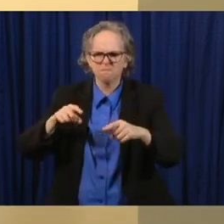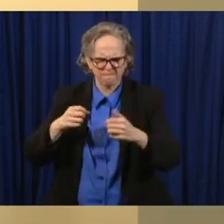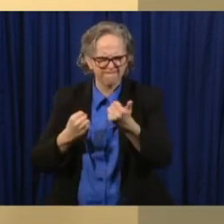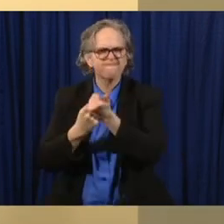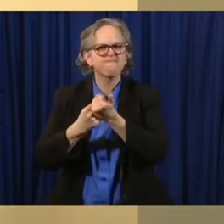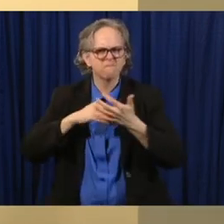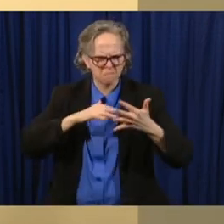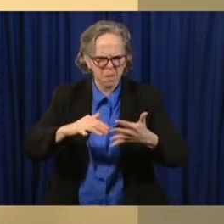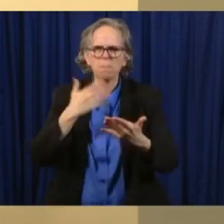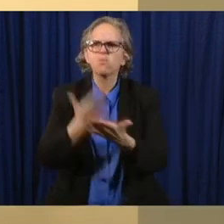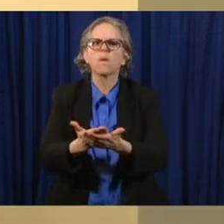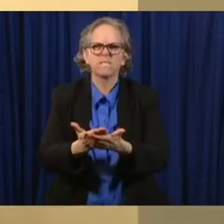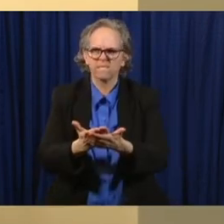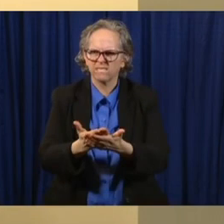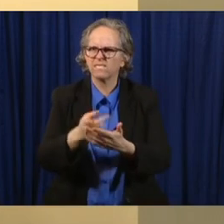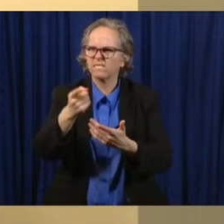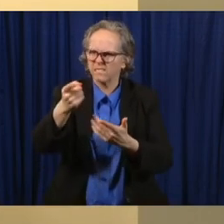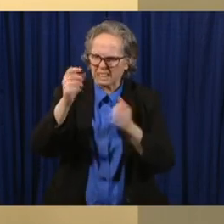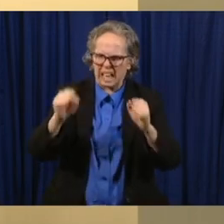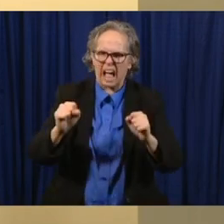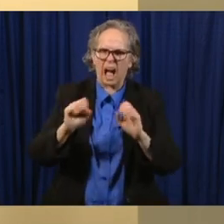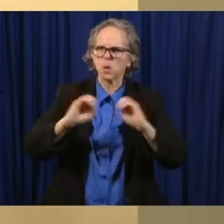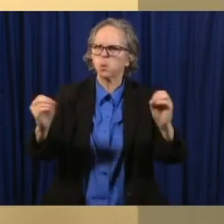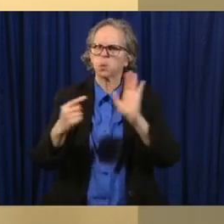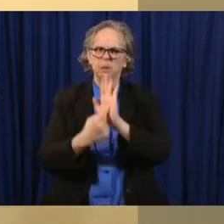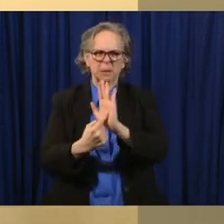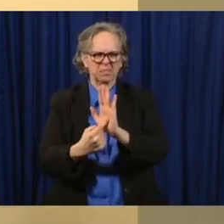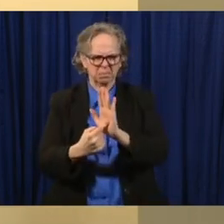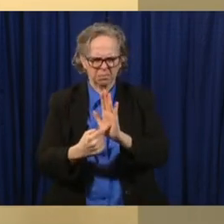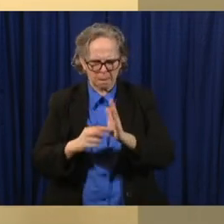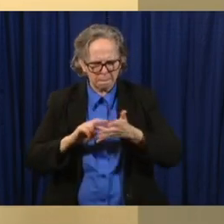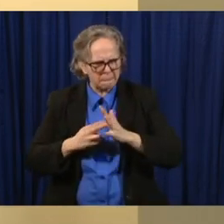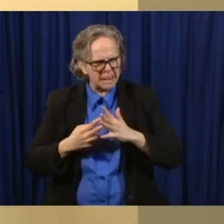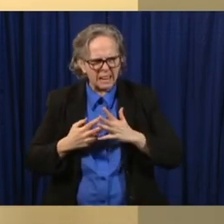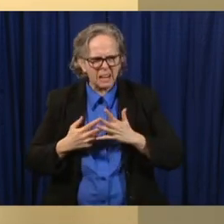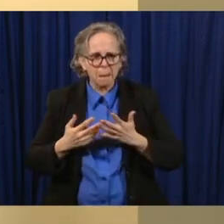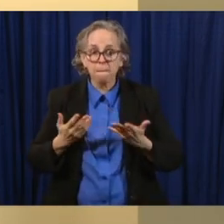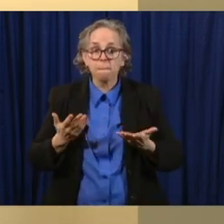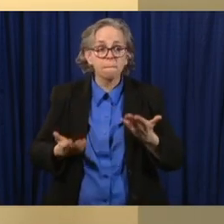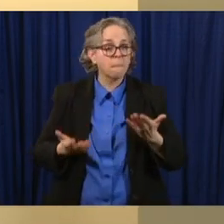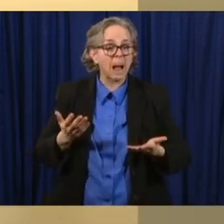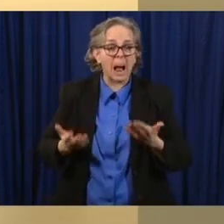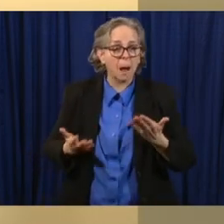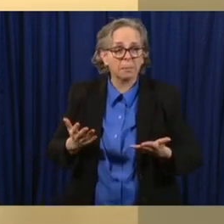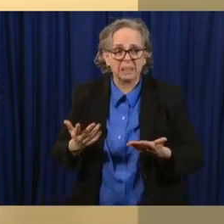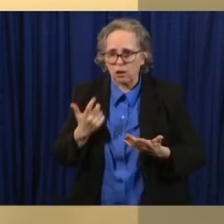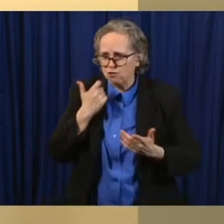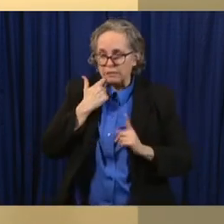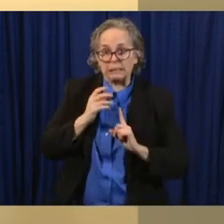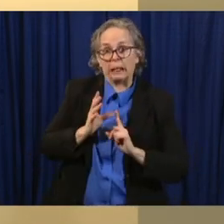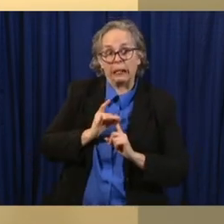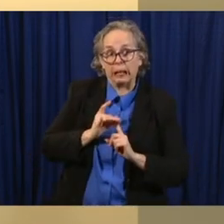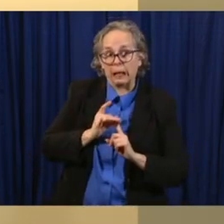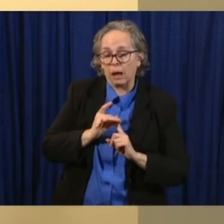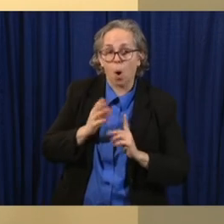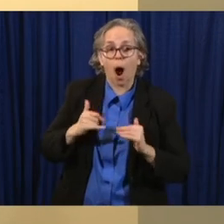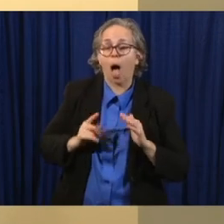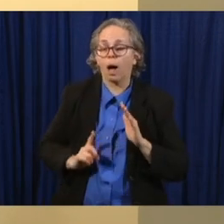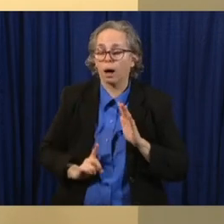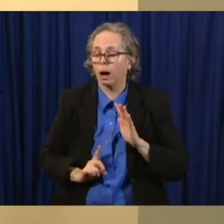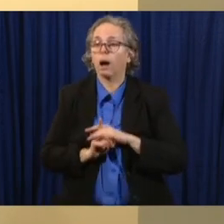not yet showing symptoms, and those are numbers, sir, that we don't really know yet. And then, as we know, there is a significant amount